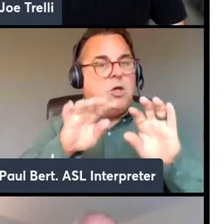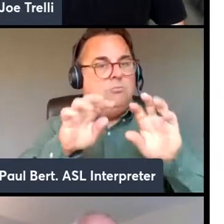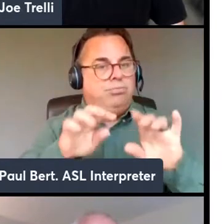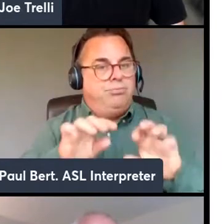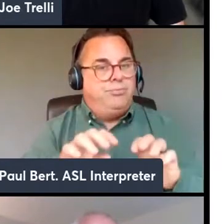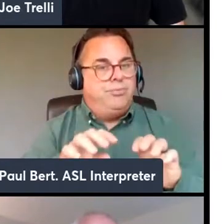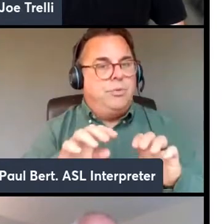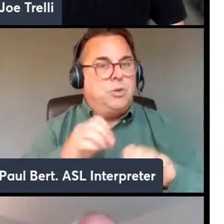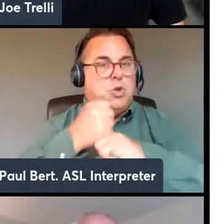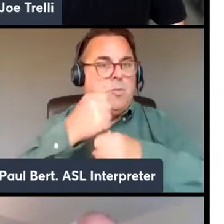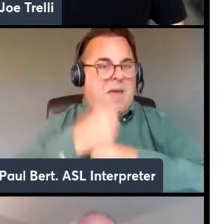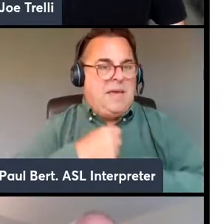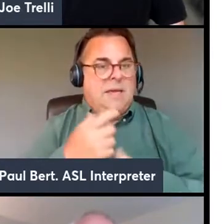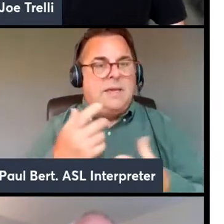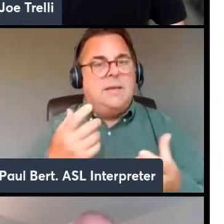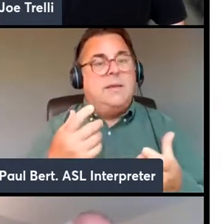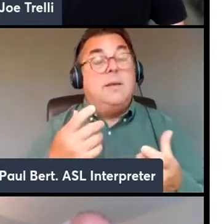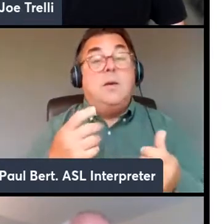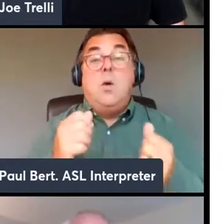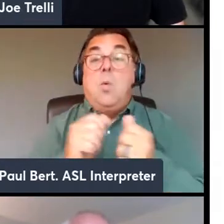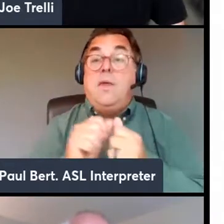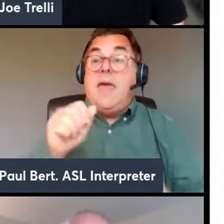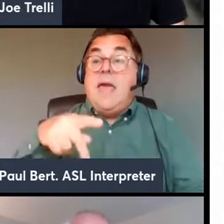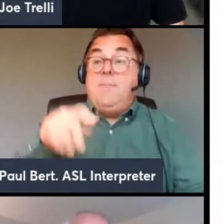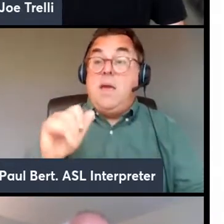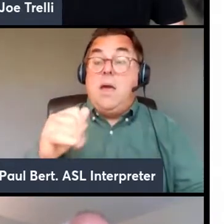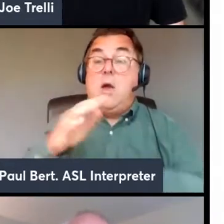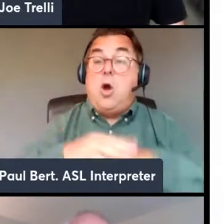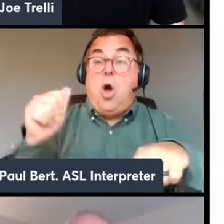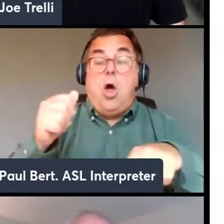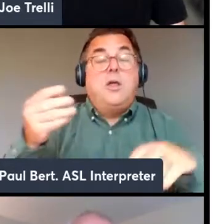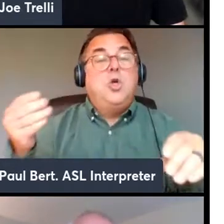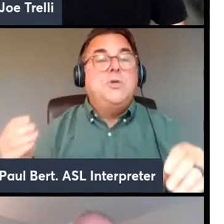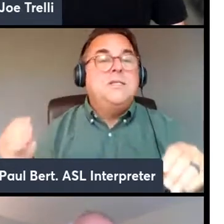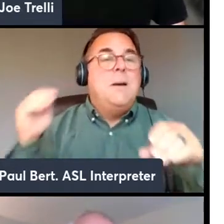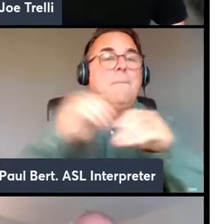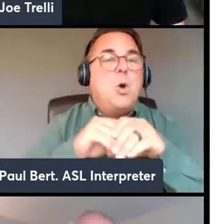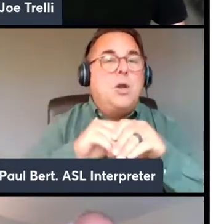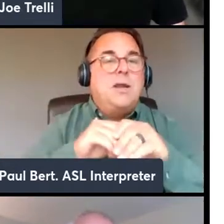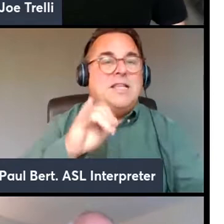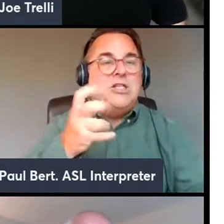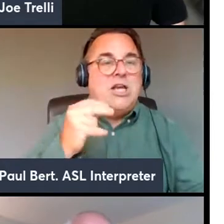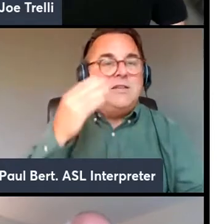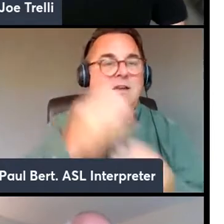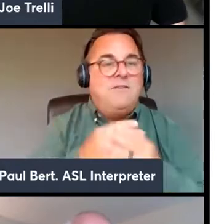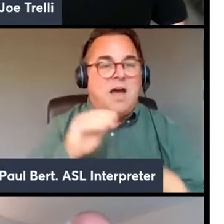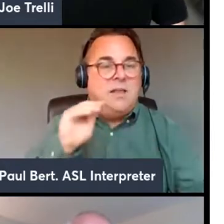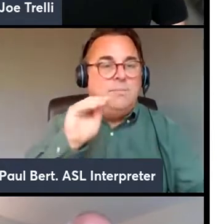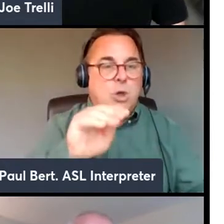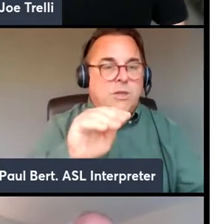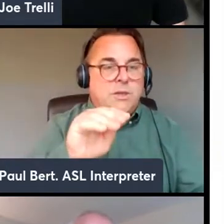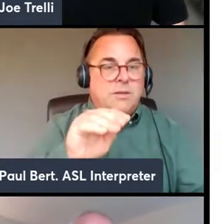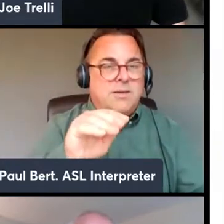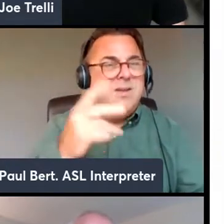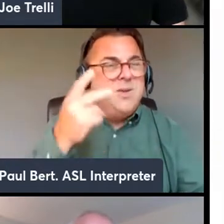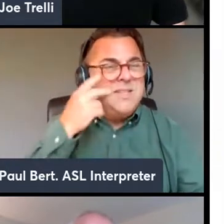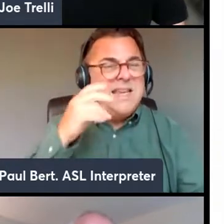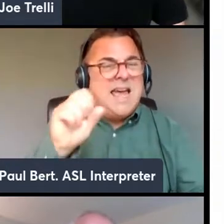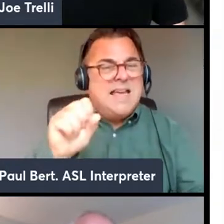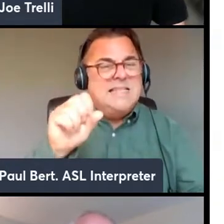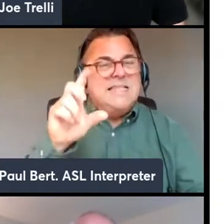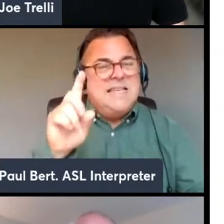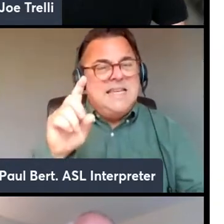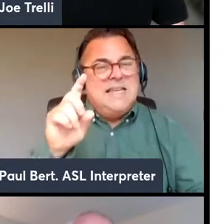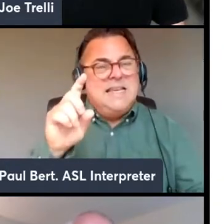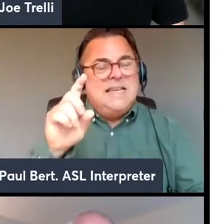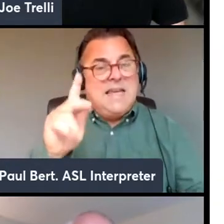to configure this. And basically with the API call, you're going to pass in this JSON file. So you can see it's an SDK meeting. You would